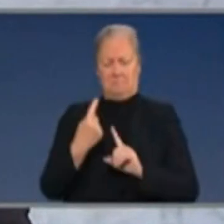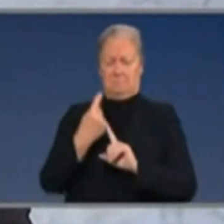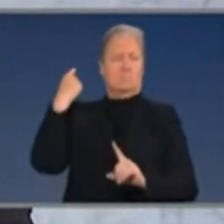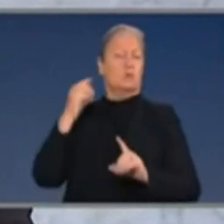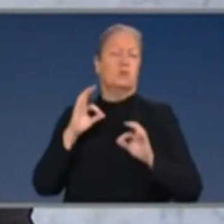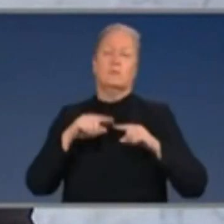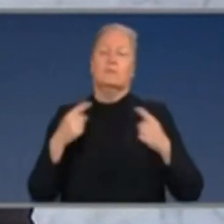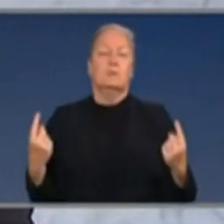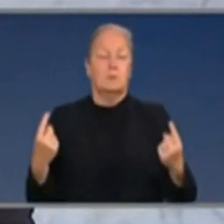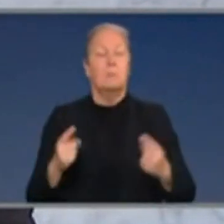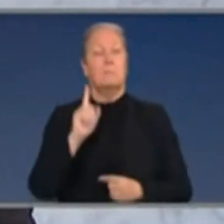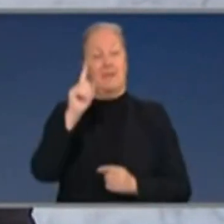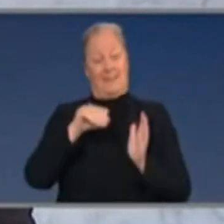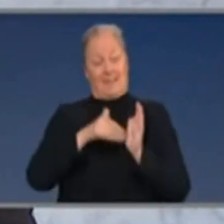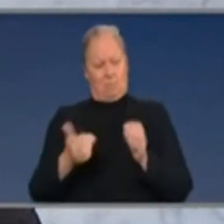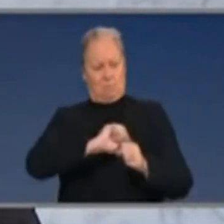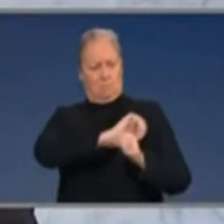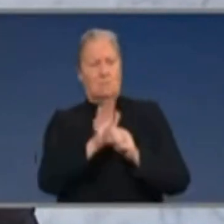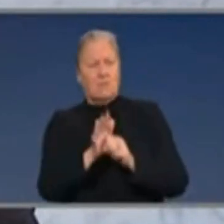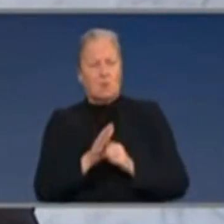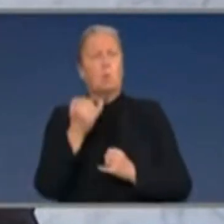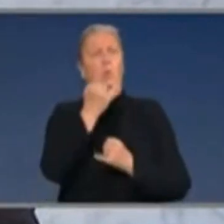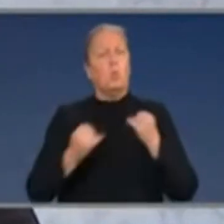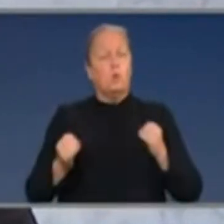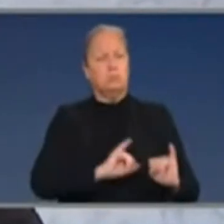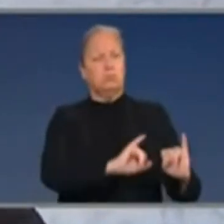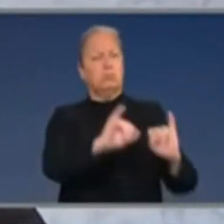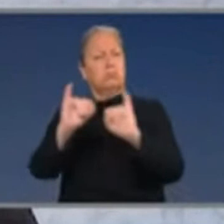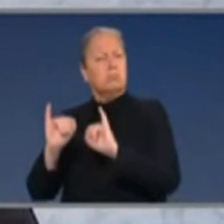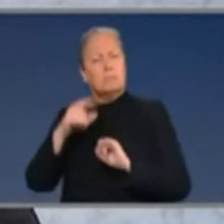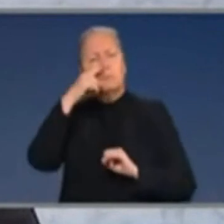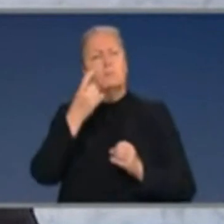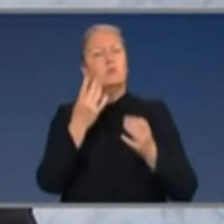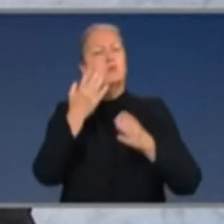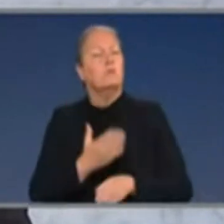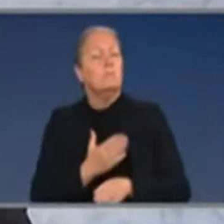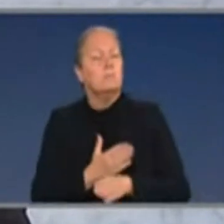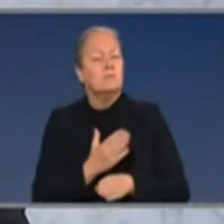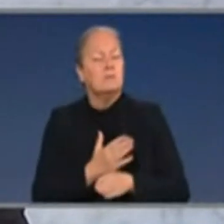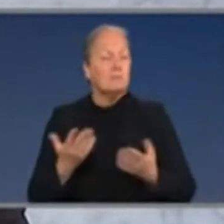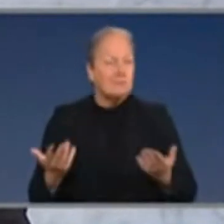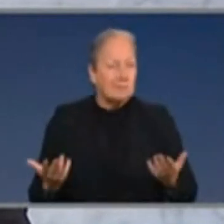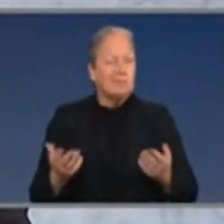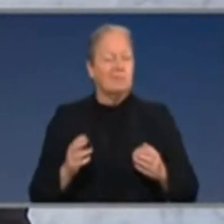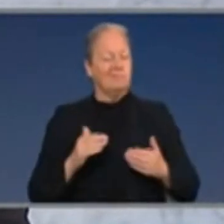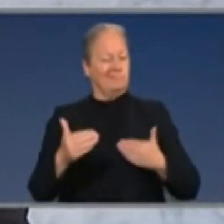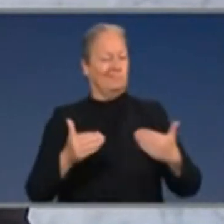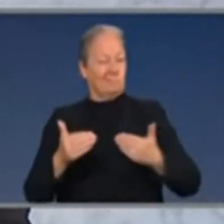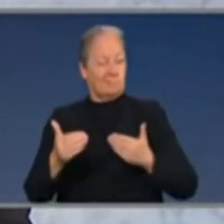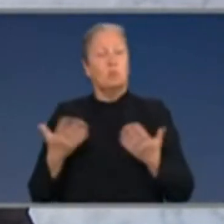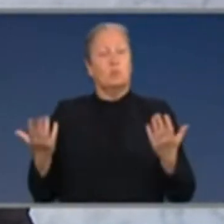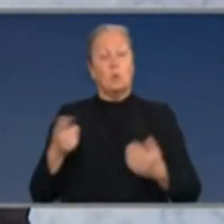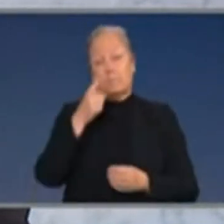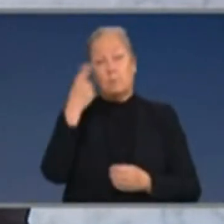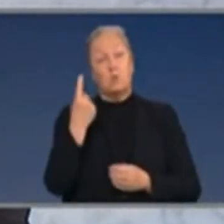much bigger concept now, given the hardship that people are facing. But the overwhelming majority of cases, that my advice is that